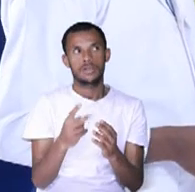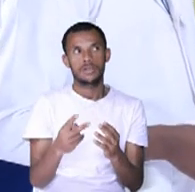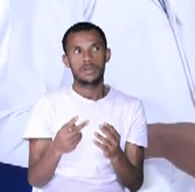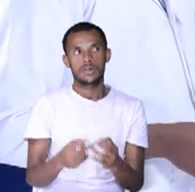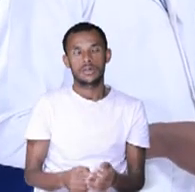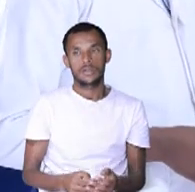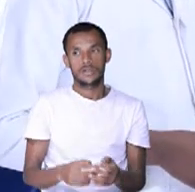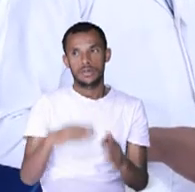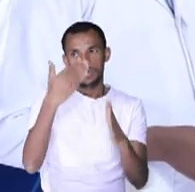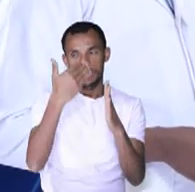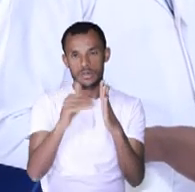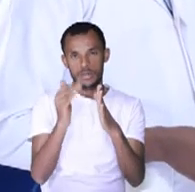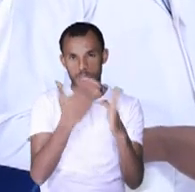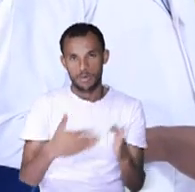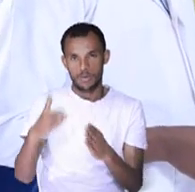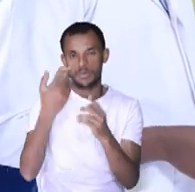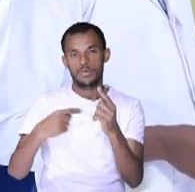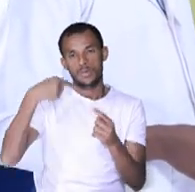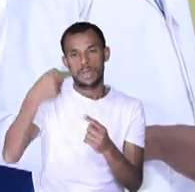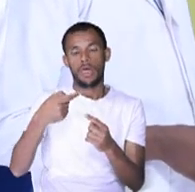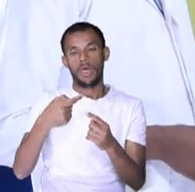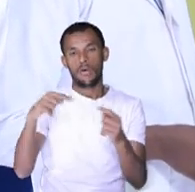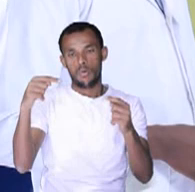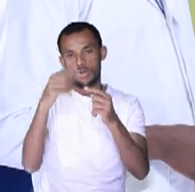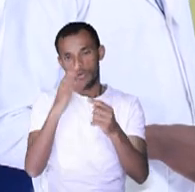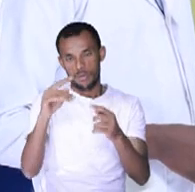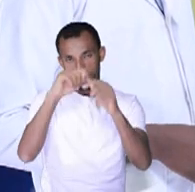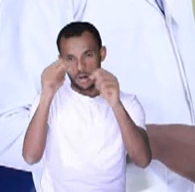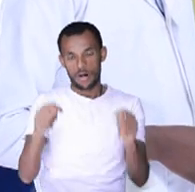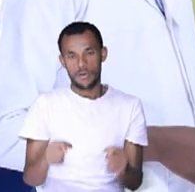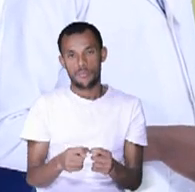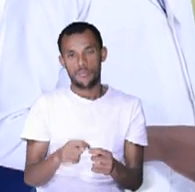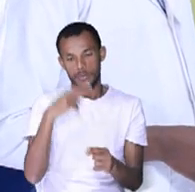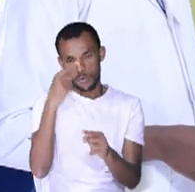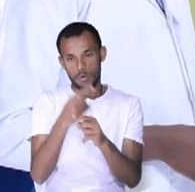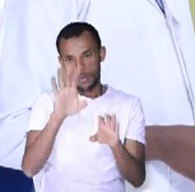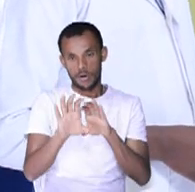that. Some ways to prove congruency of triangles.